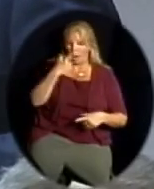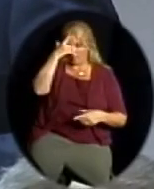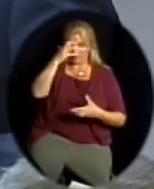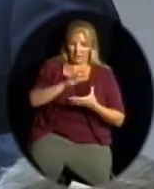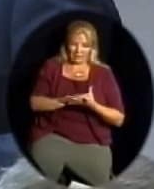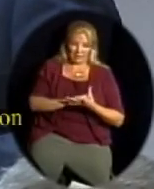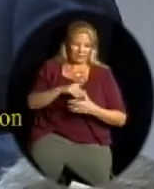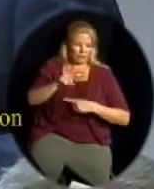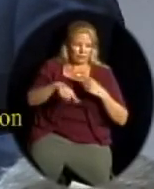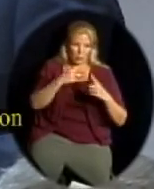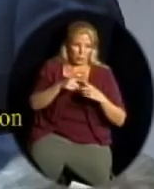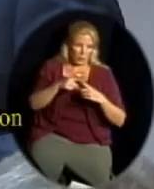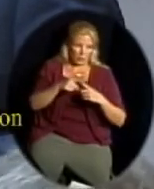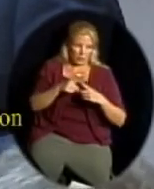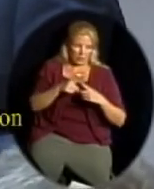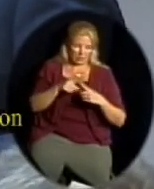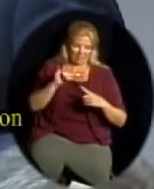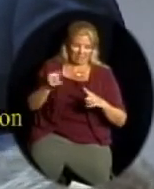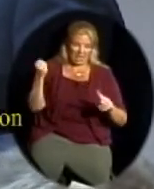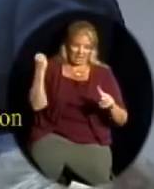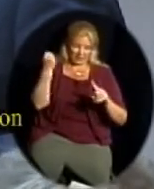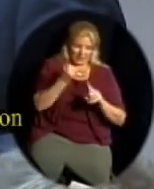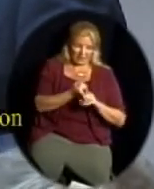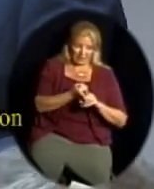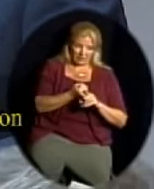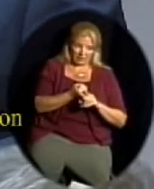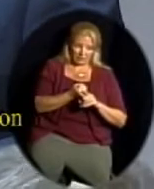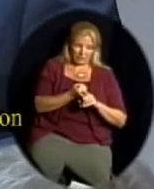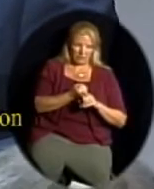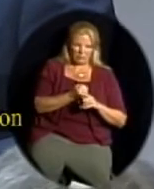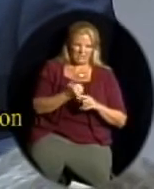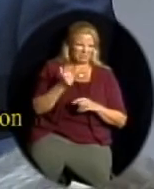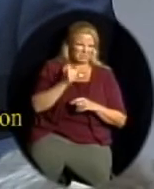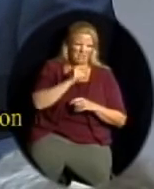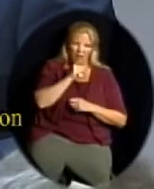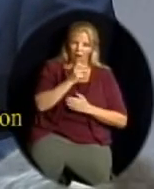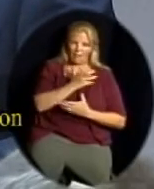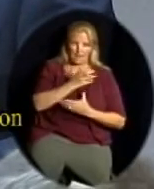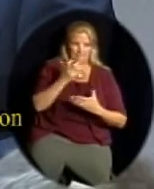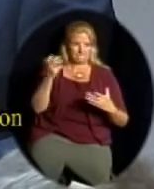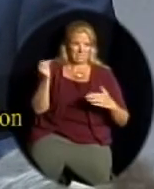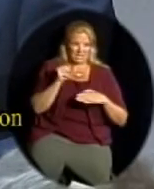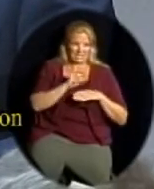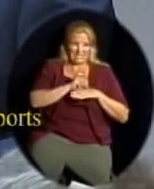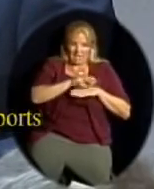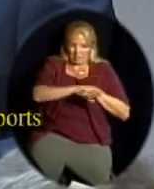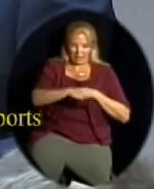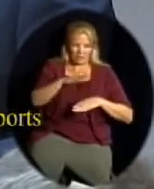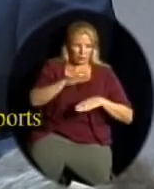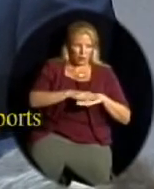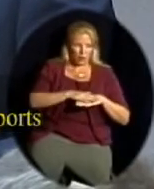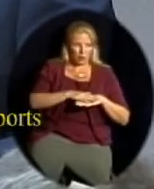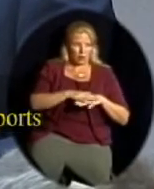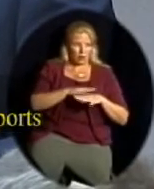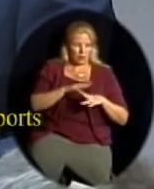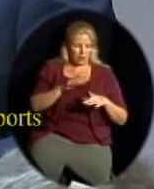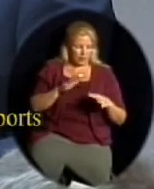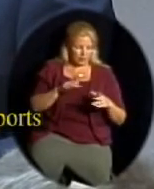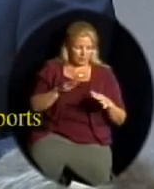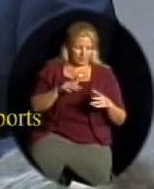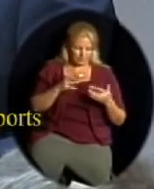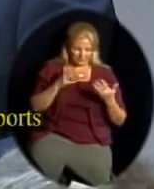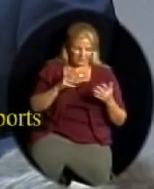little impact on the total mill levy. I'm not talking about the mill levy